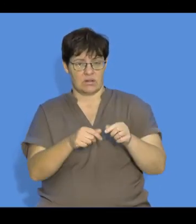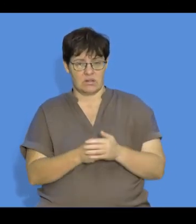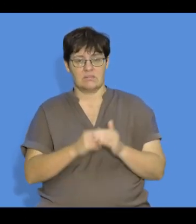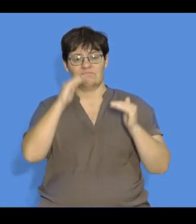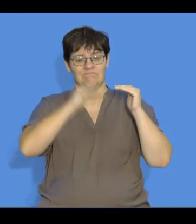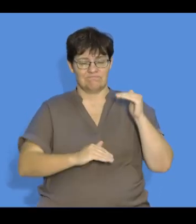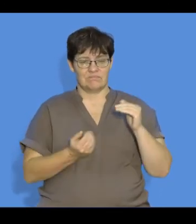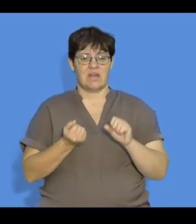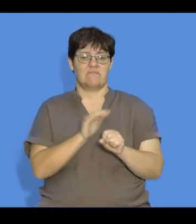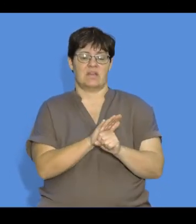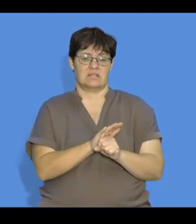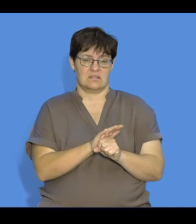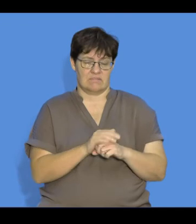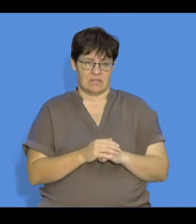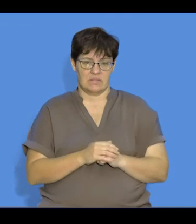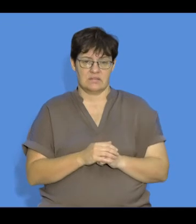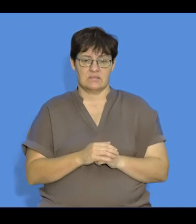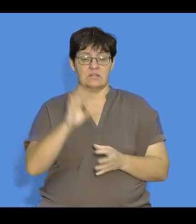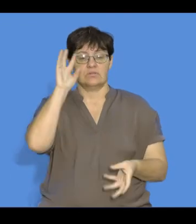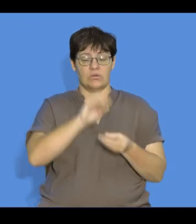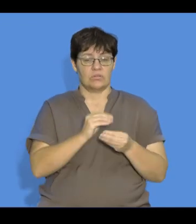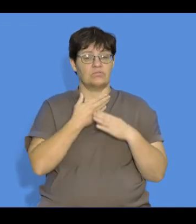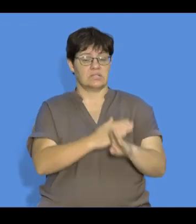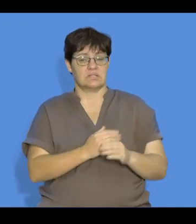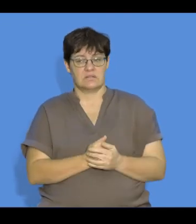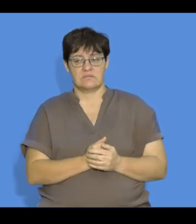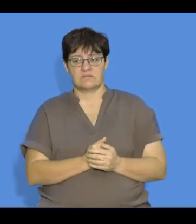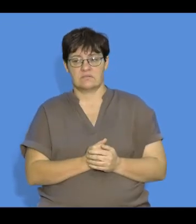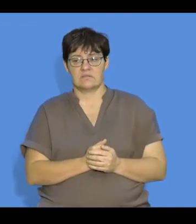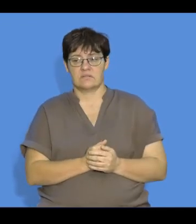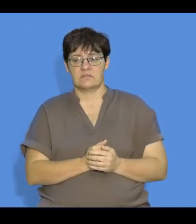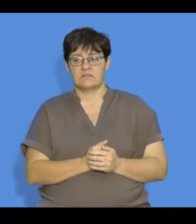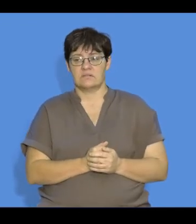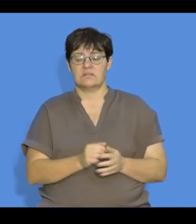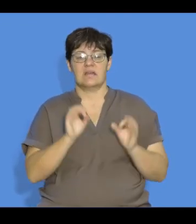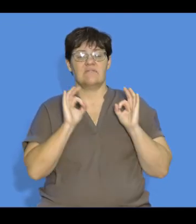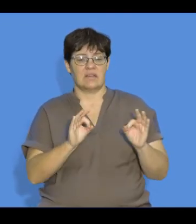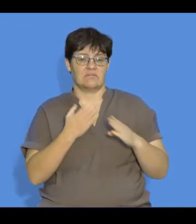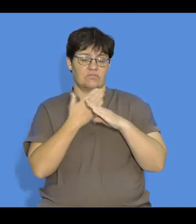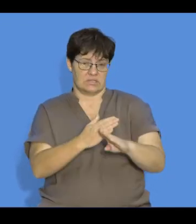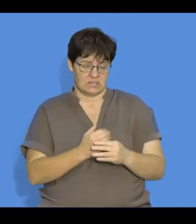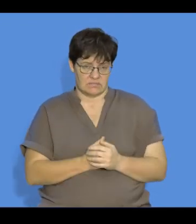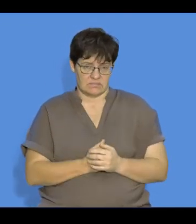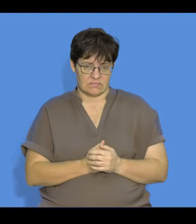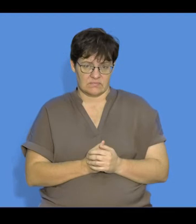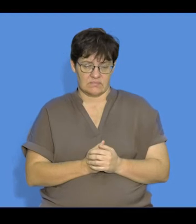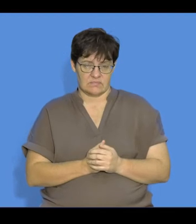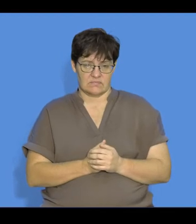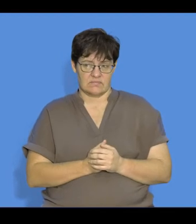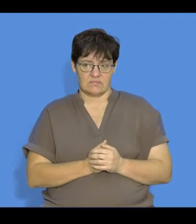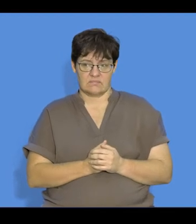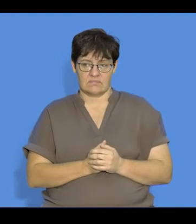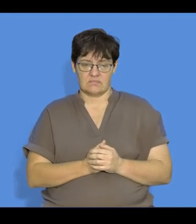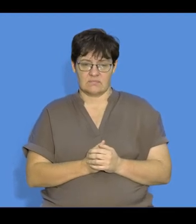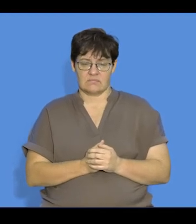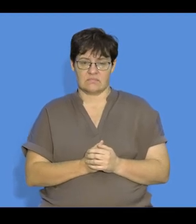decreases the effective resistance. So the total resistance here we're talking about is the effective resistance, right? Take note